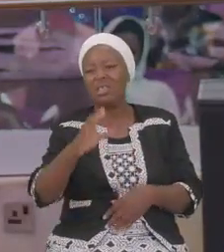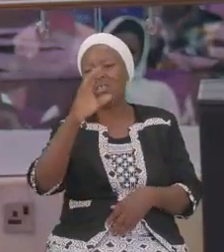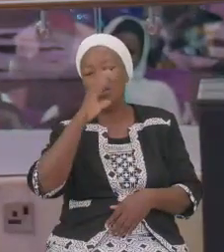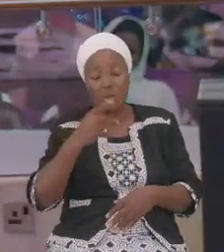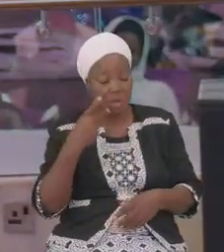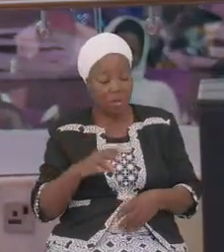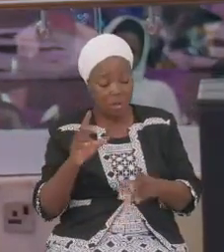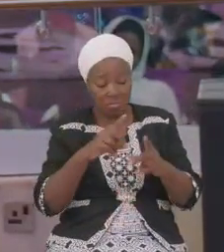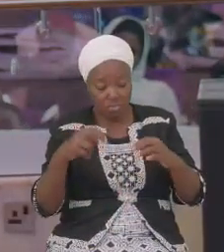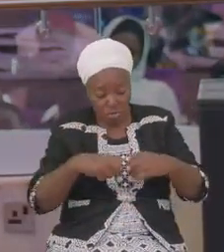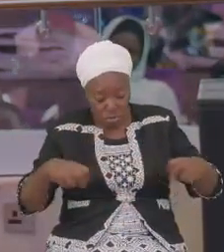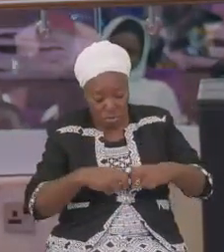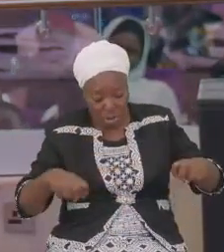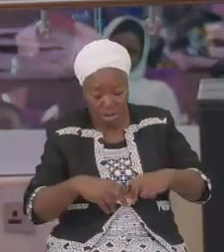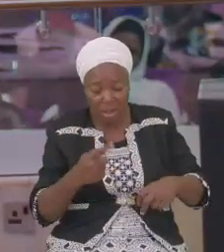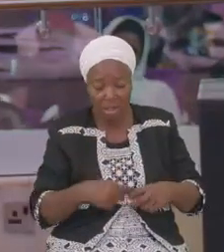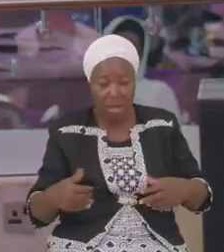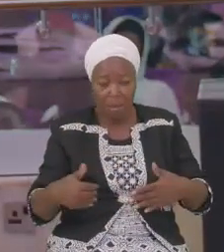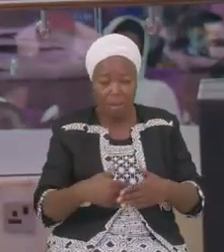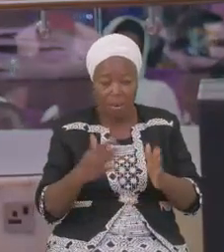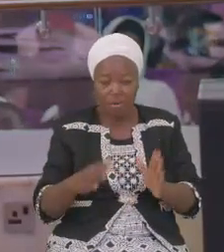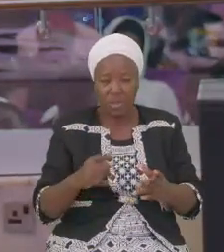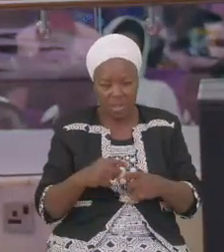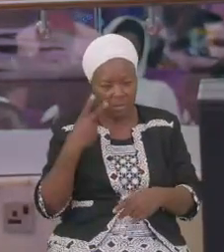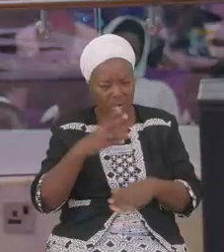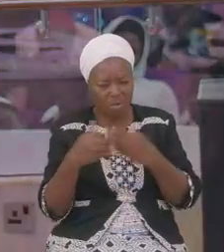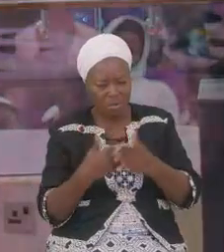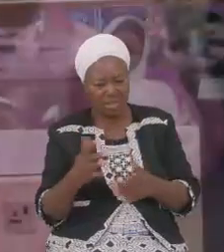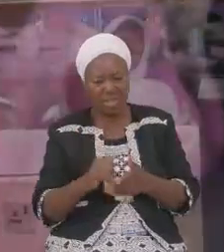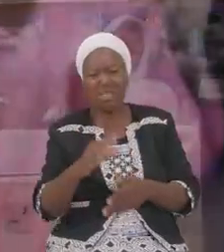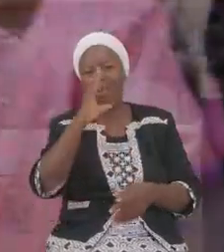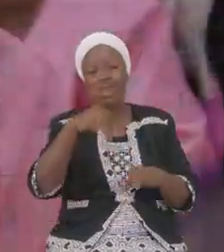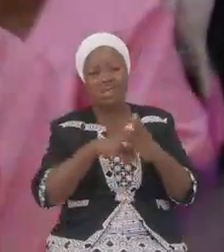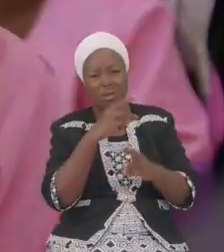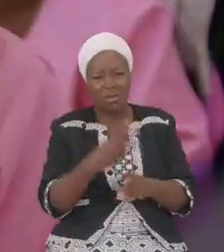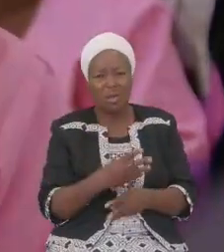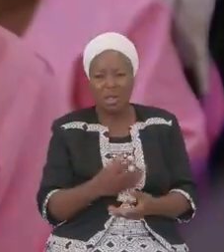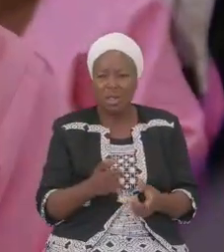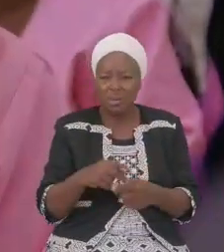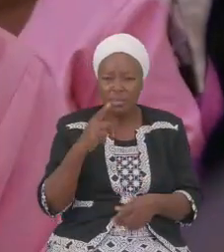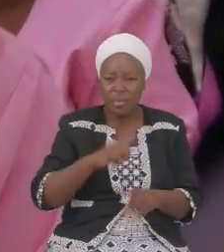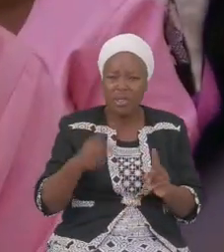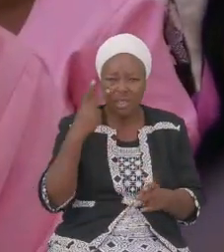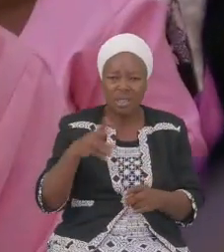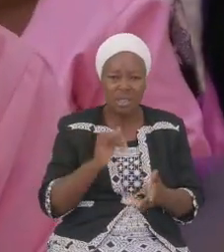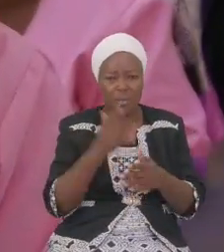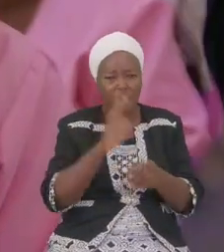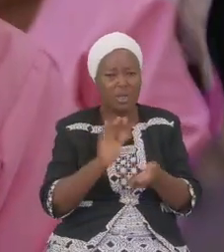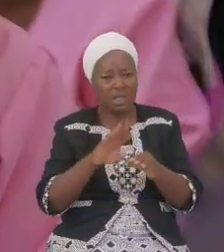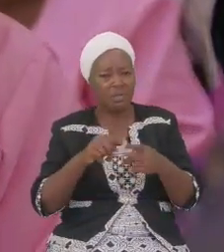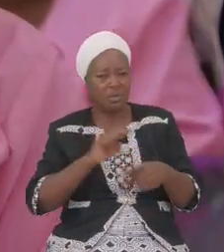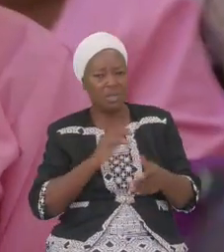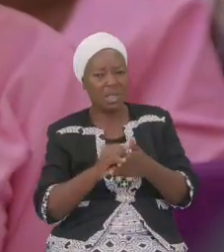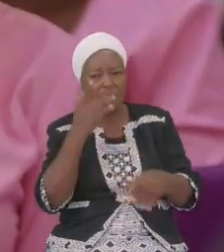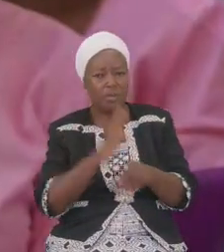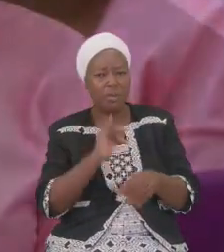smoke that turns their head. Pastor, help us. But look at the promise he has given us, that the promise is unto you and to your